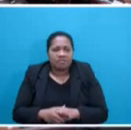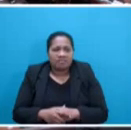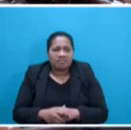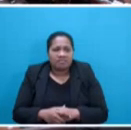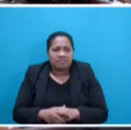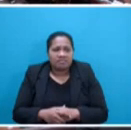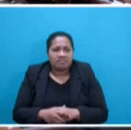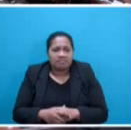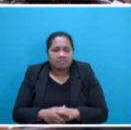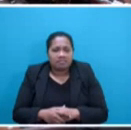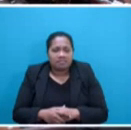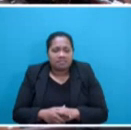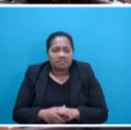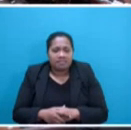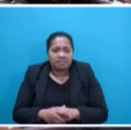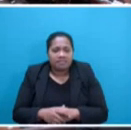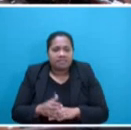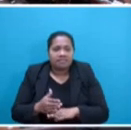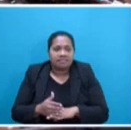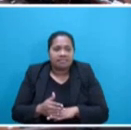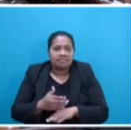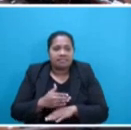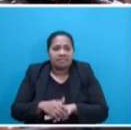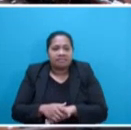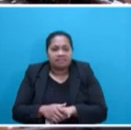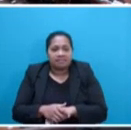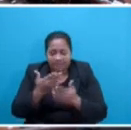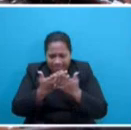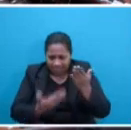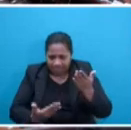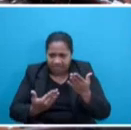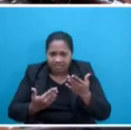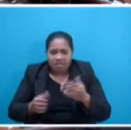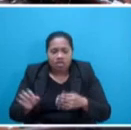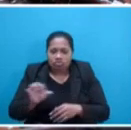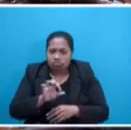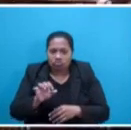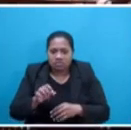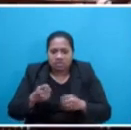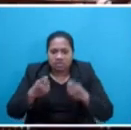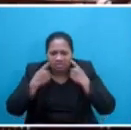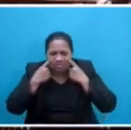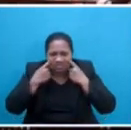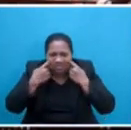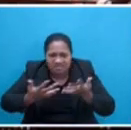5.4C, discreditable references to Parliament or any member should not be used, which the Honorable Member